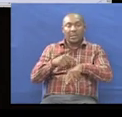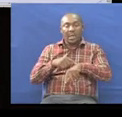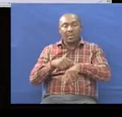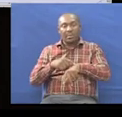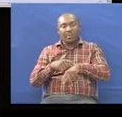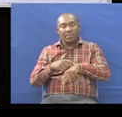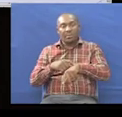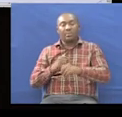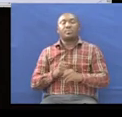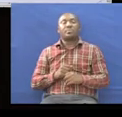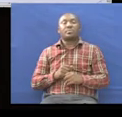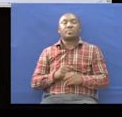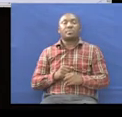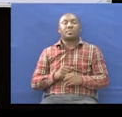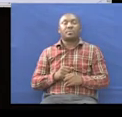o'clock.